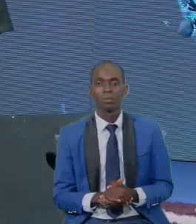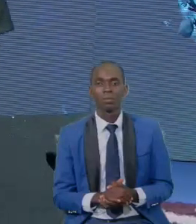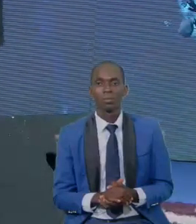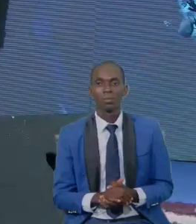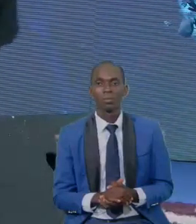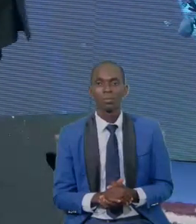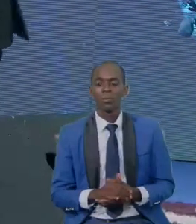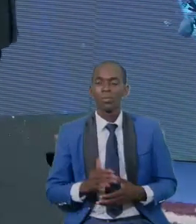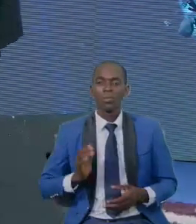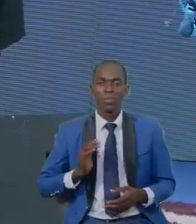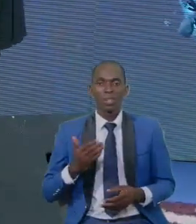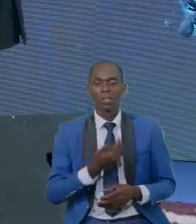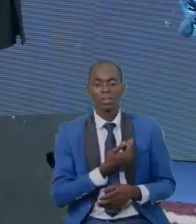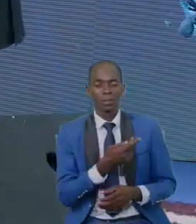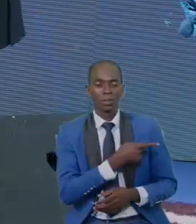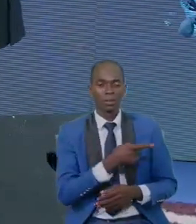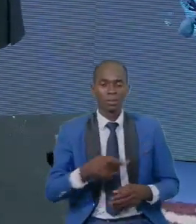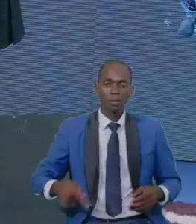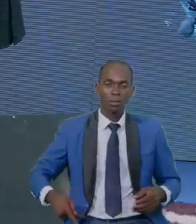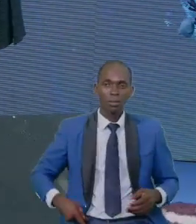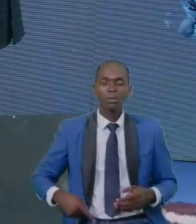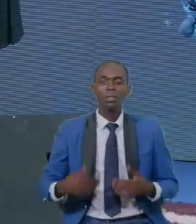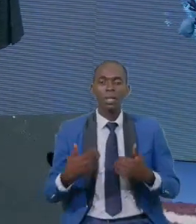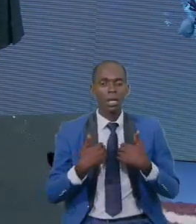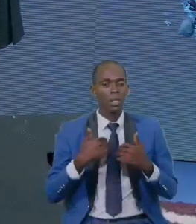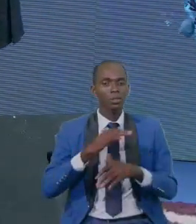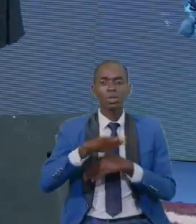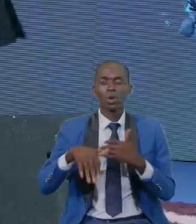Our Prince has all goodness,